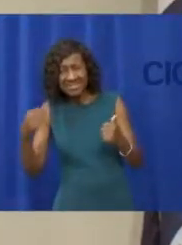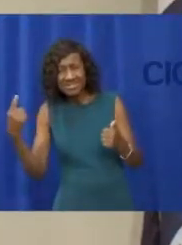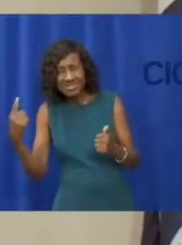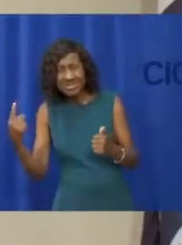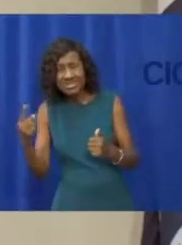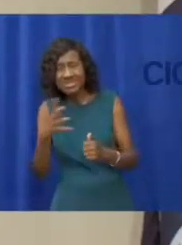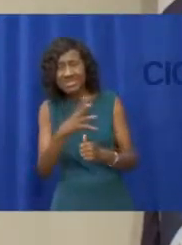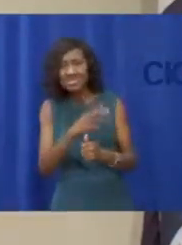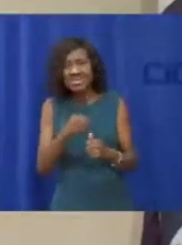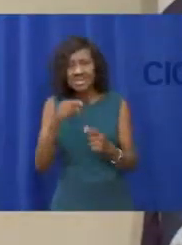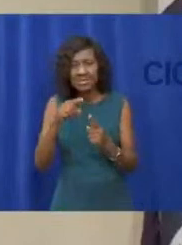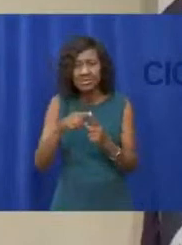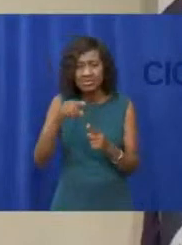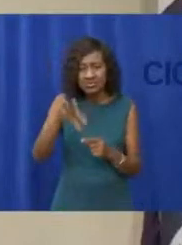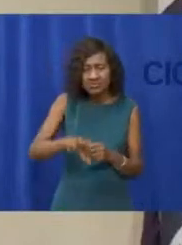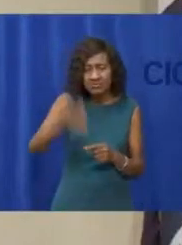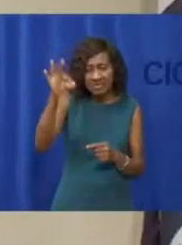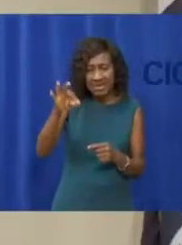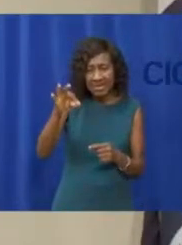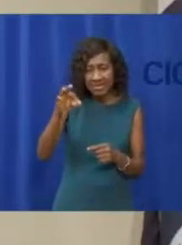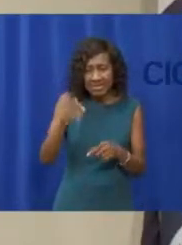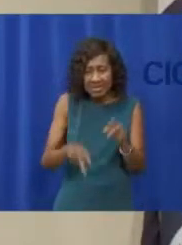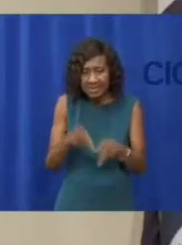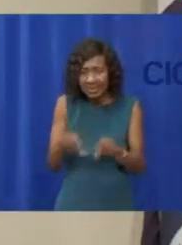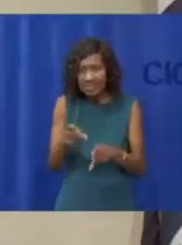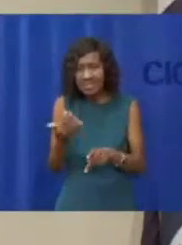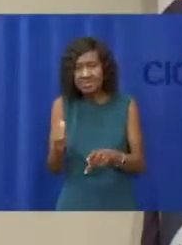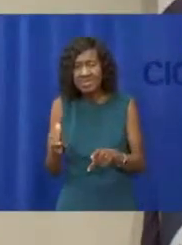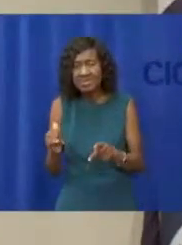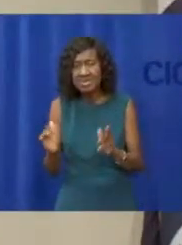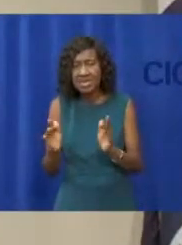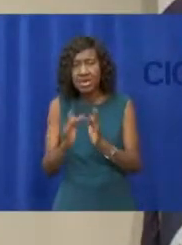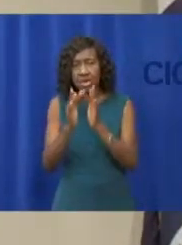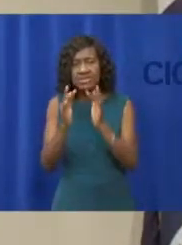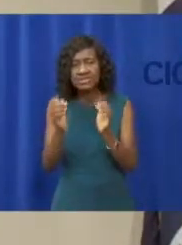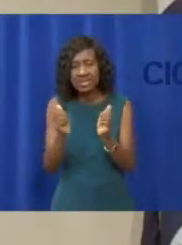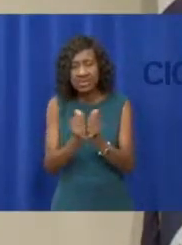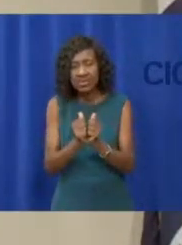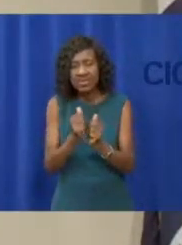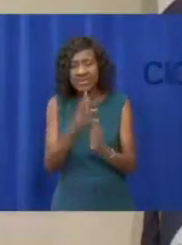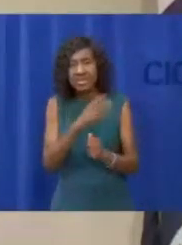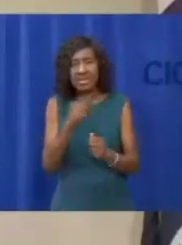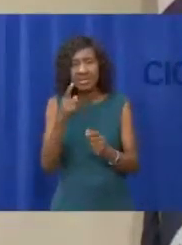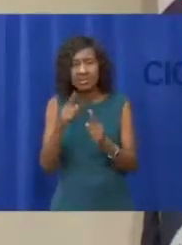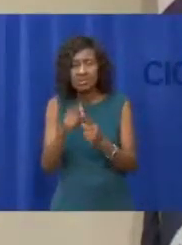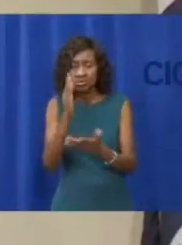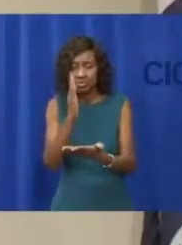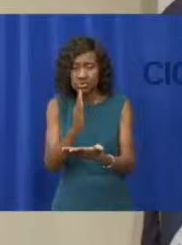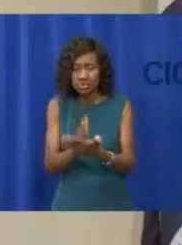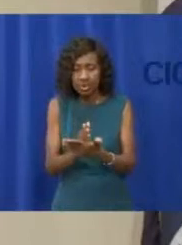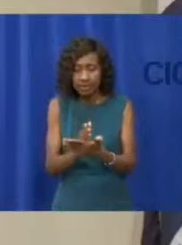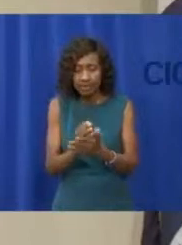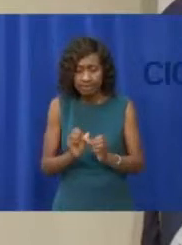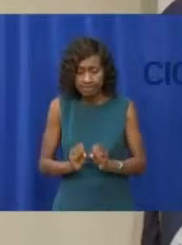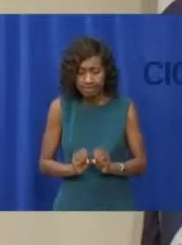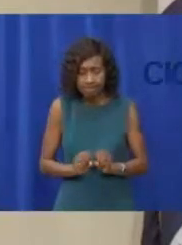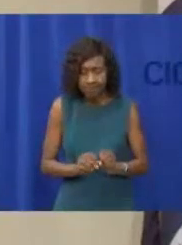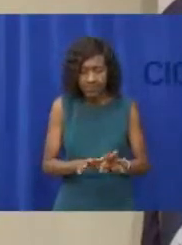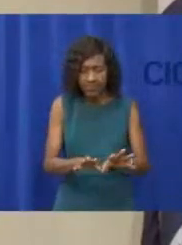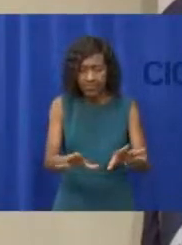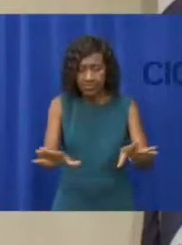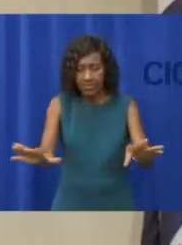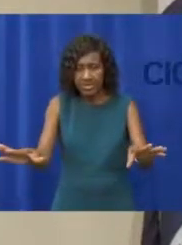and to do everything to suppress further spread. So we are in a good place to tackle